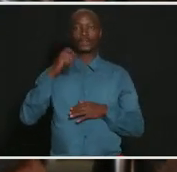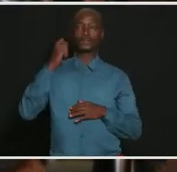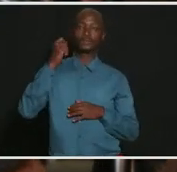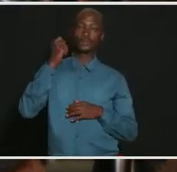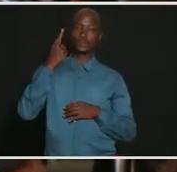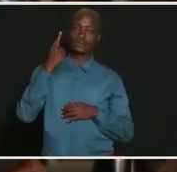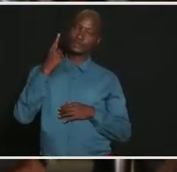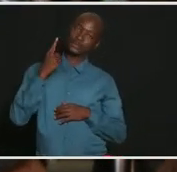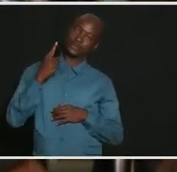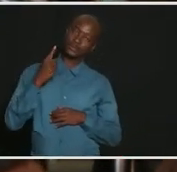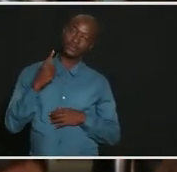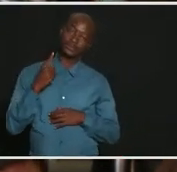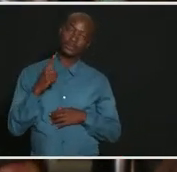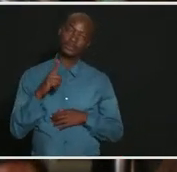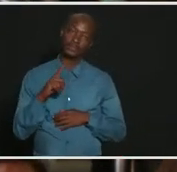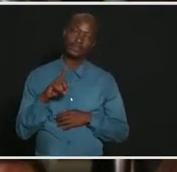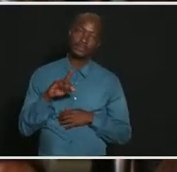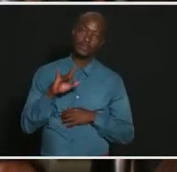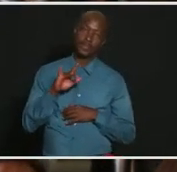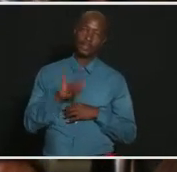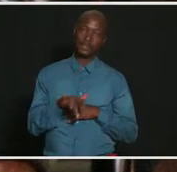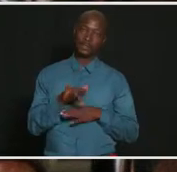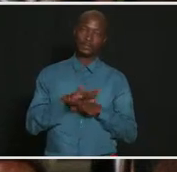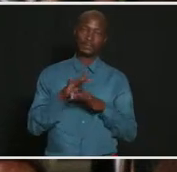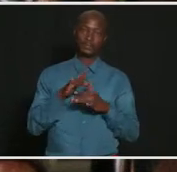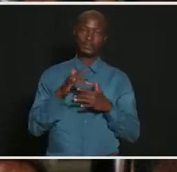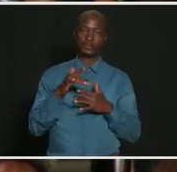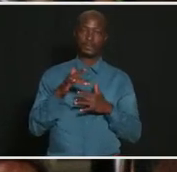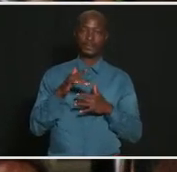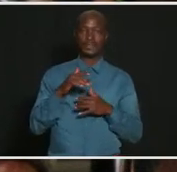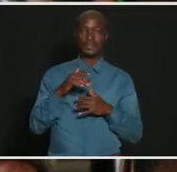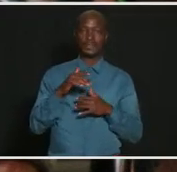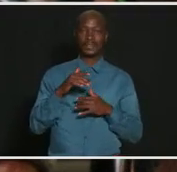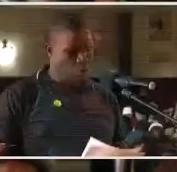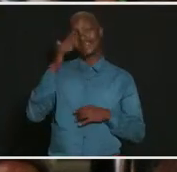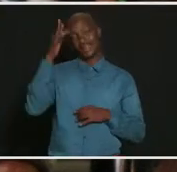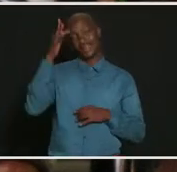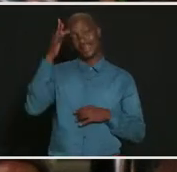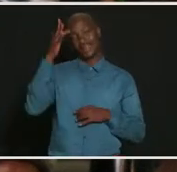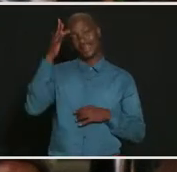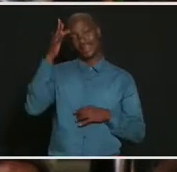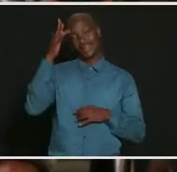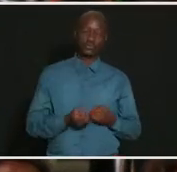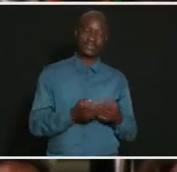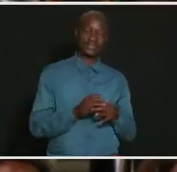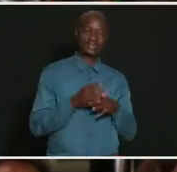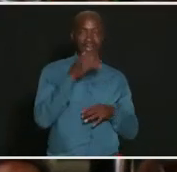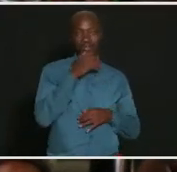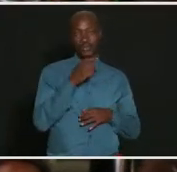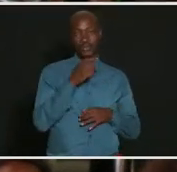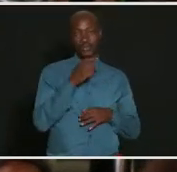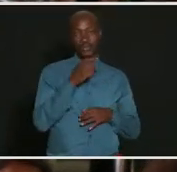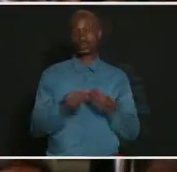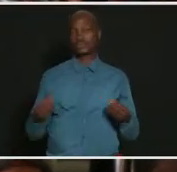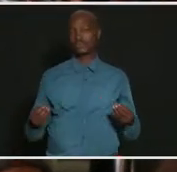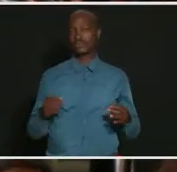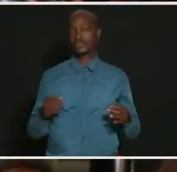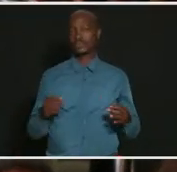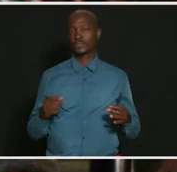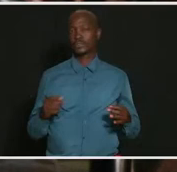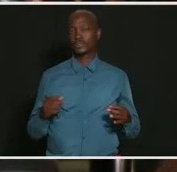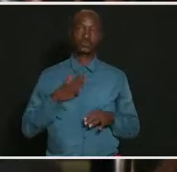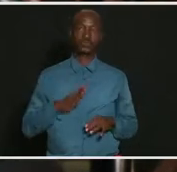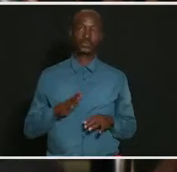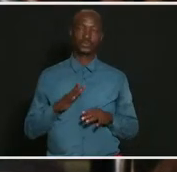that the government is not intending lucky to give alcohol like to our children but it merely